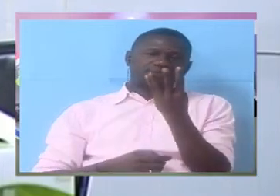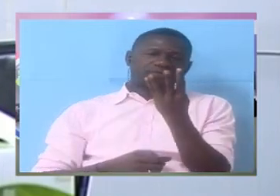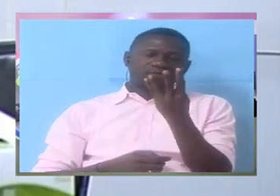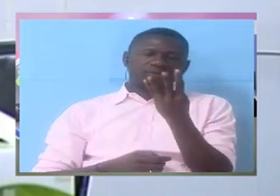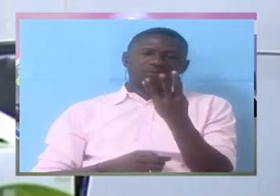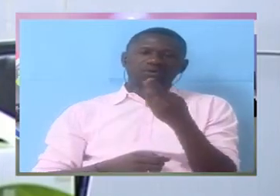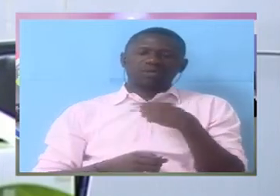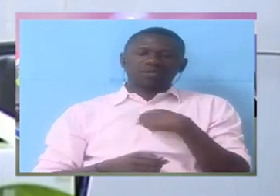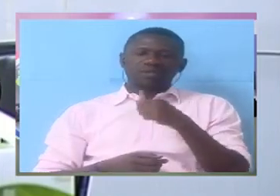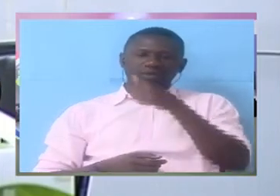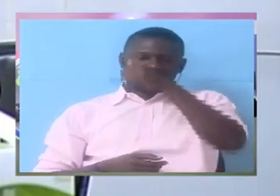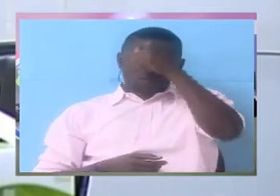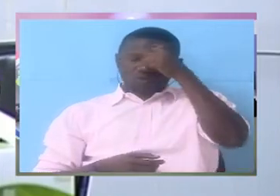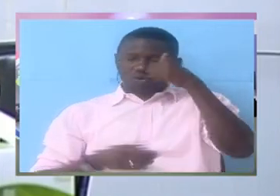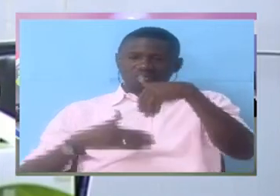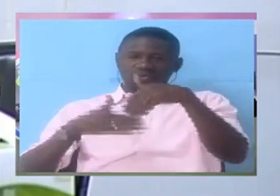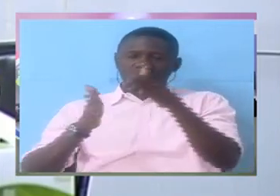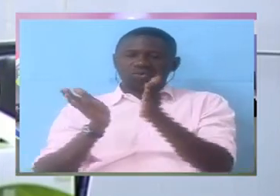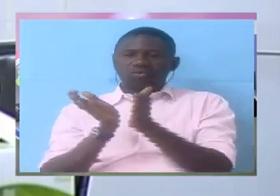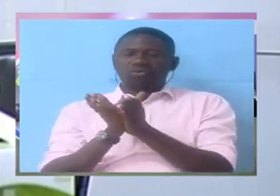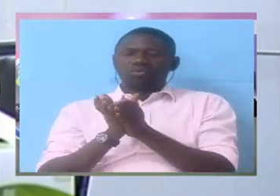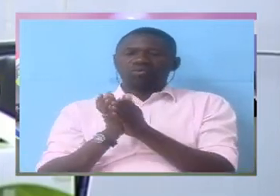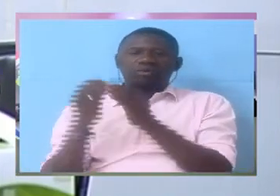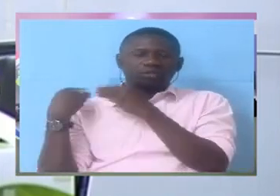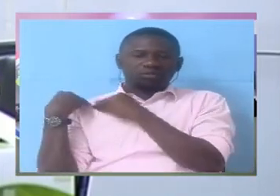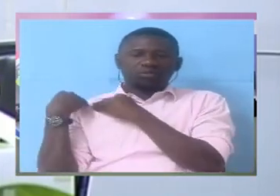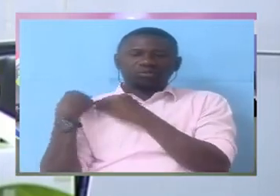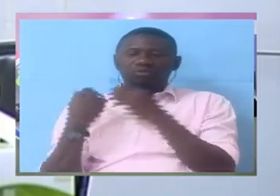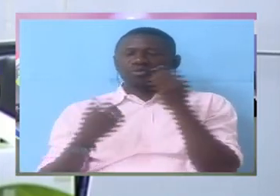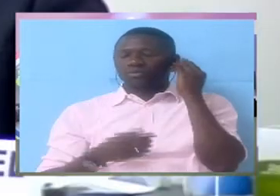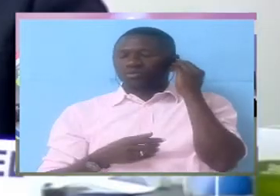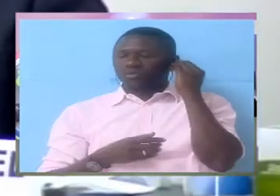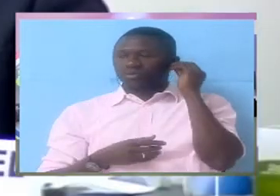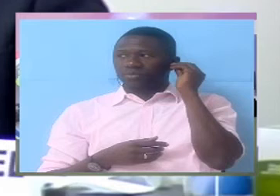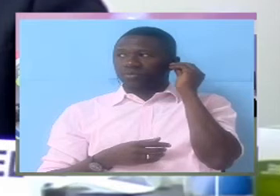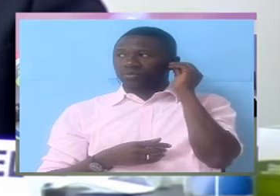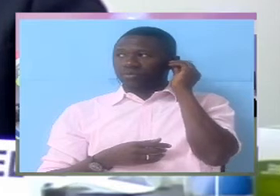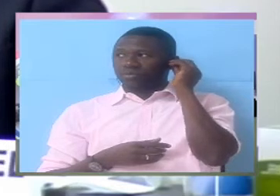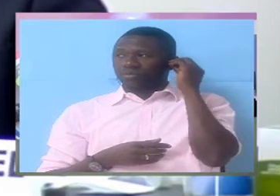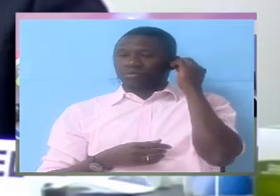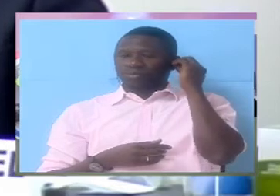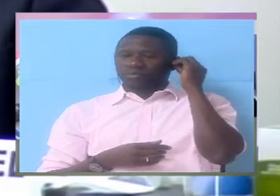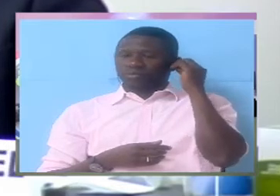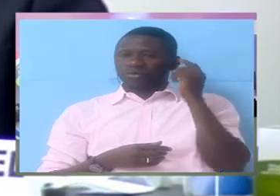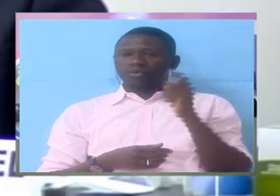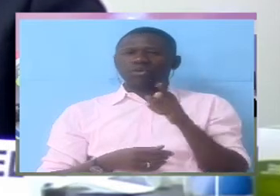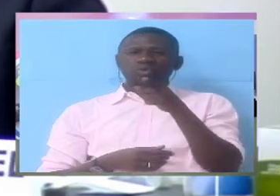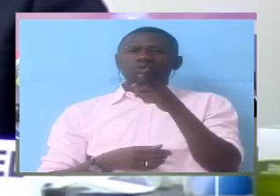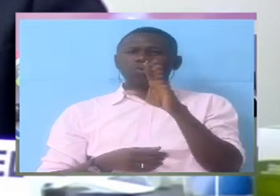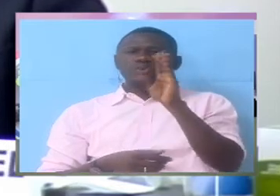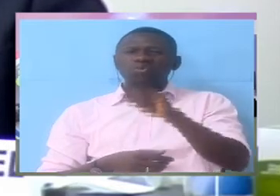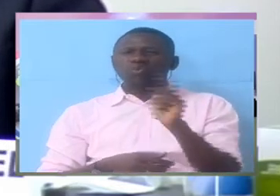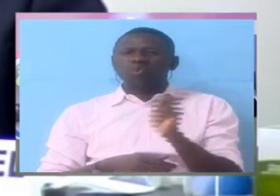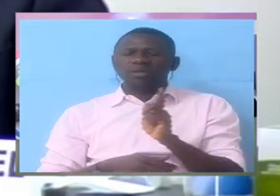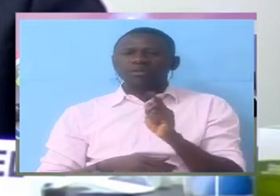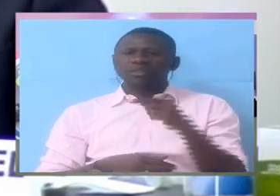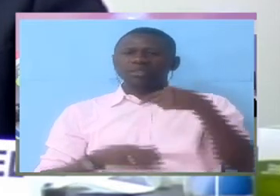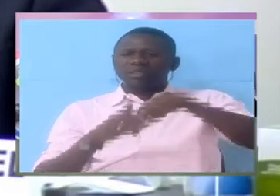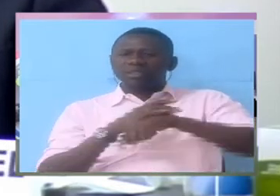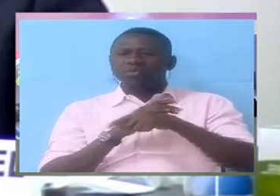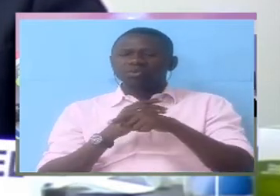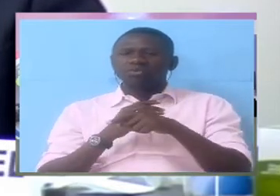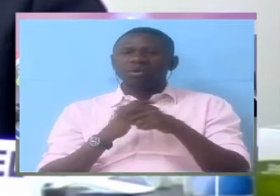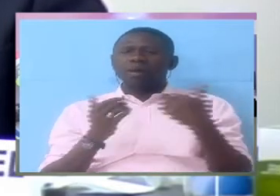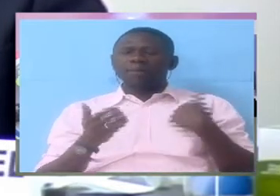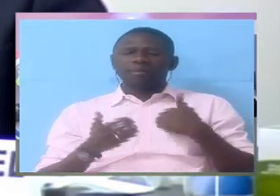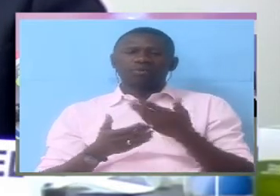task force. Men we intel men sasi wonya. What were you doing in the midst of those griots? Tika mo nekewo jalol ko no. This